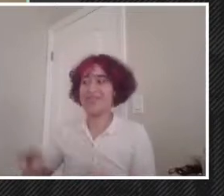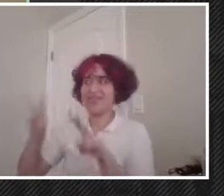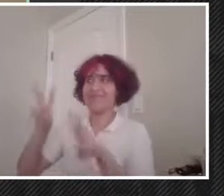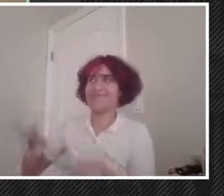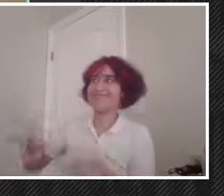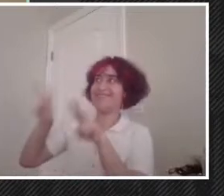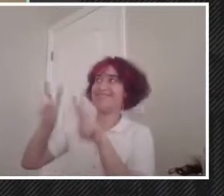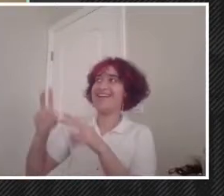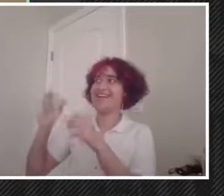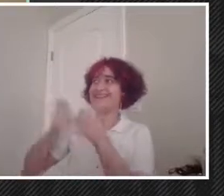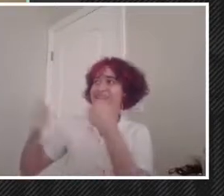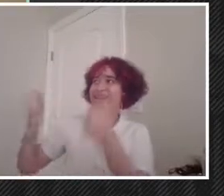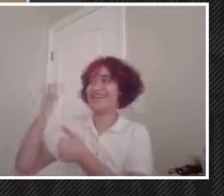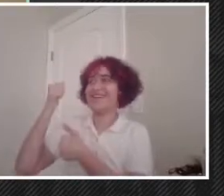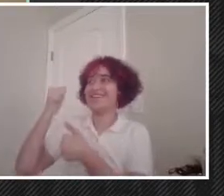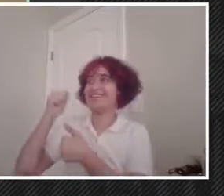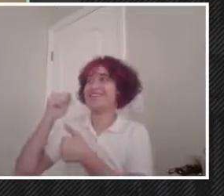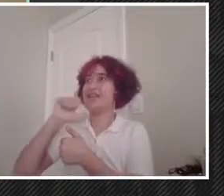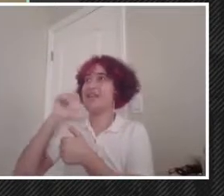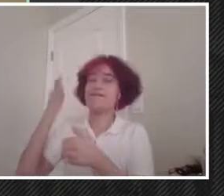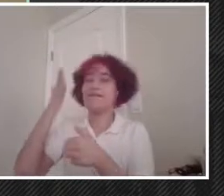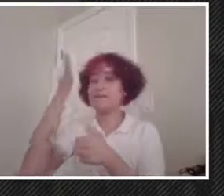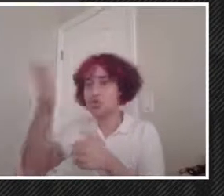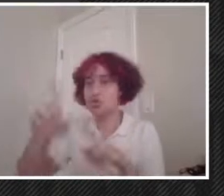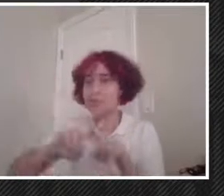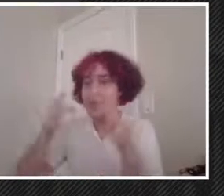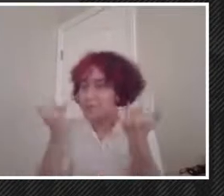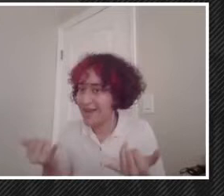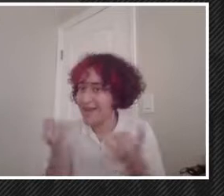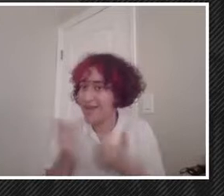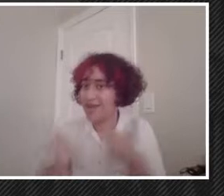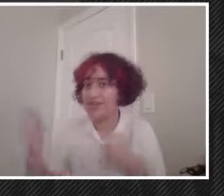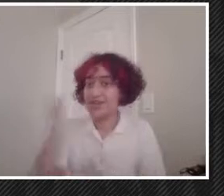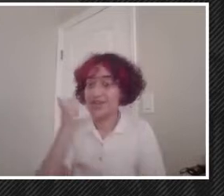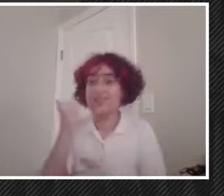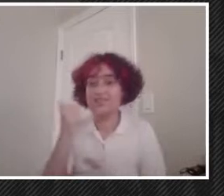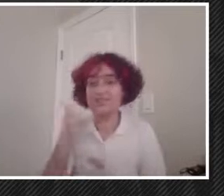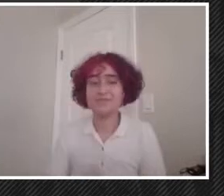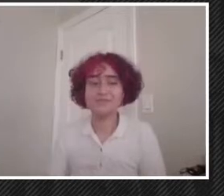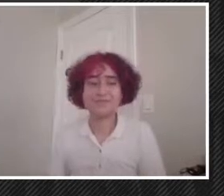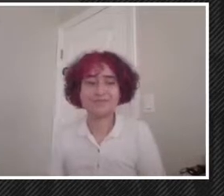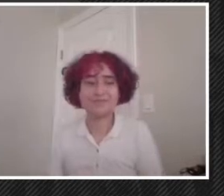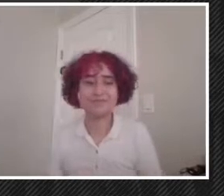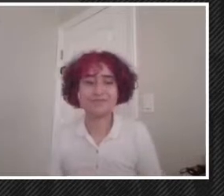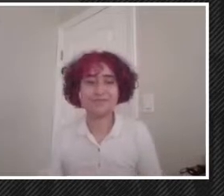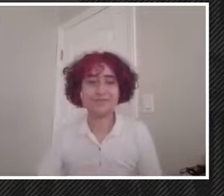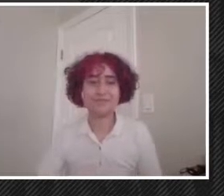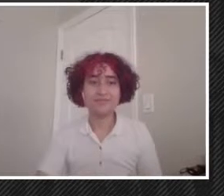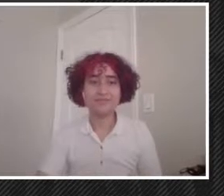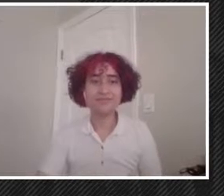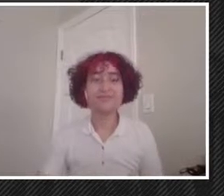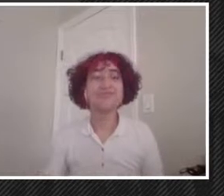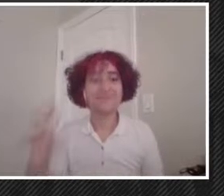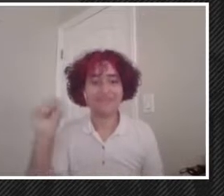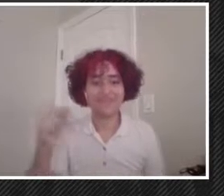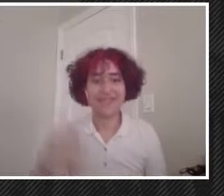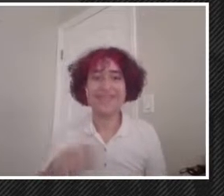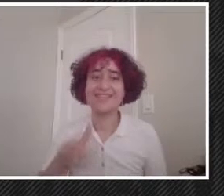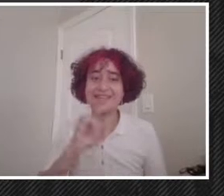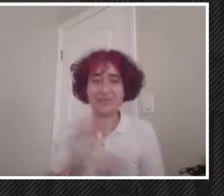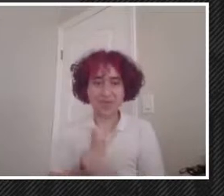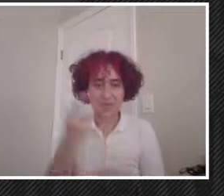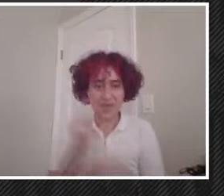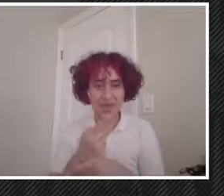of these rooms to make these changes happen. That's absolutely right. And I hope we actually get a study committee to actually